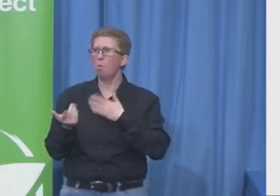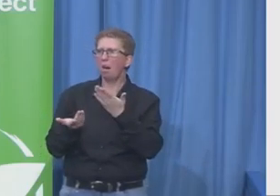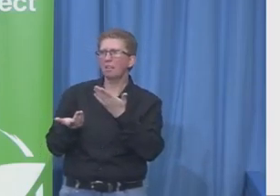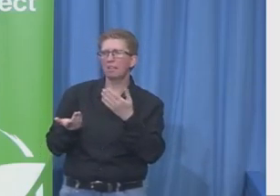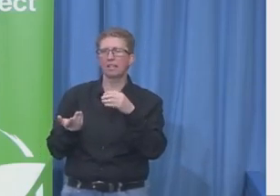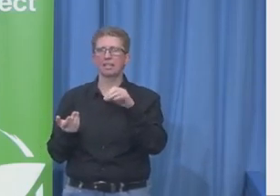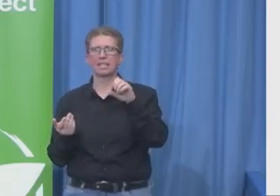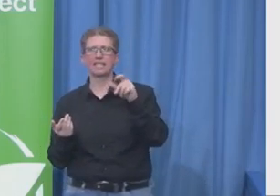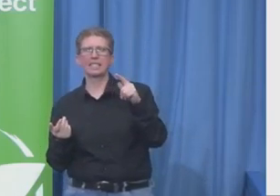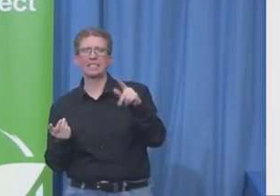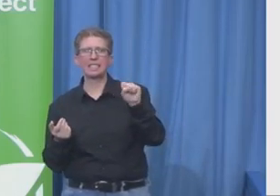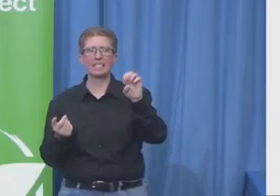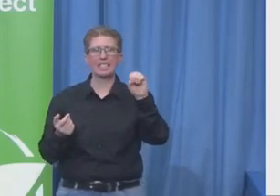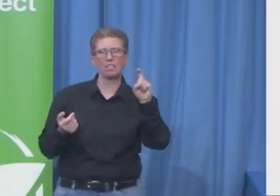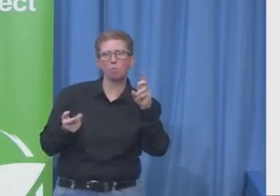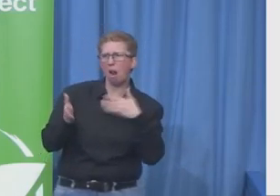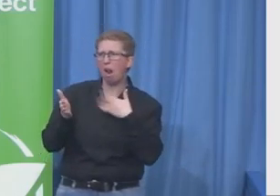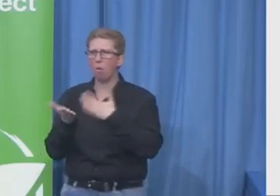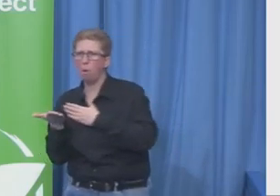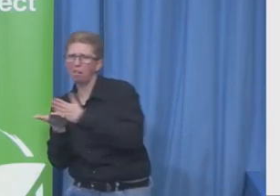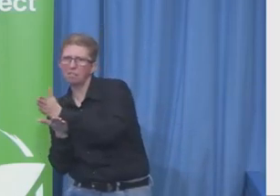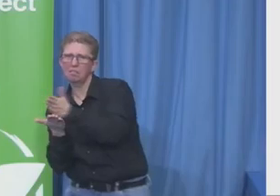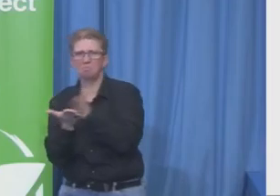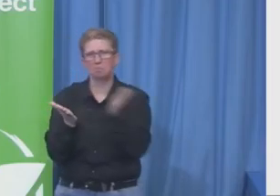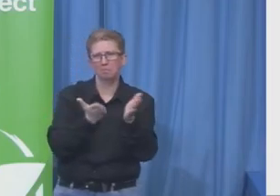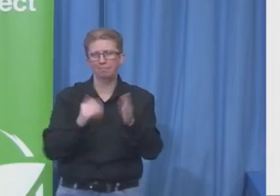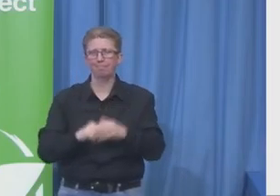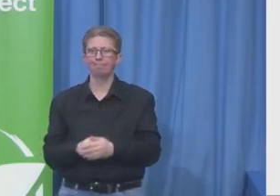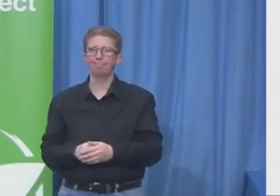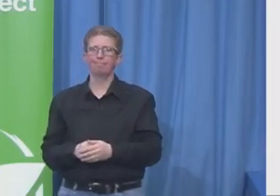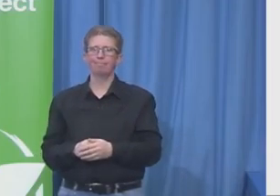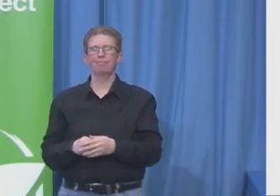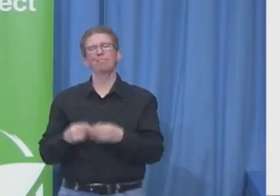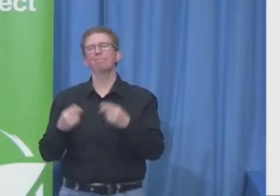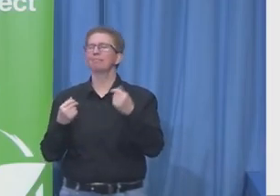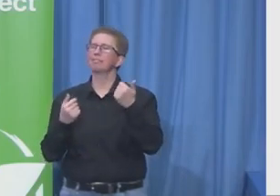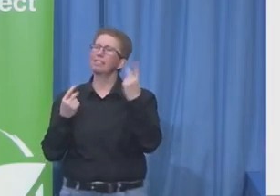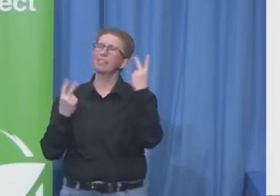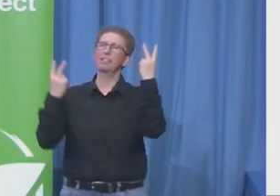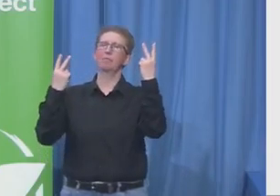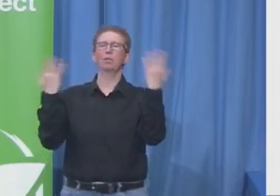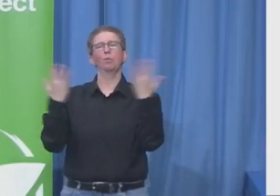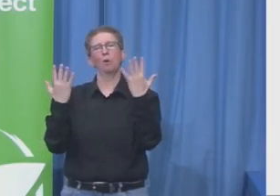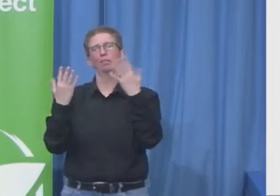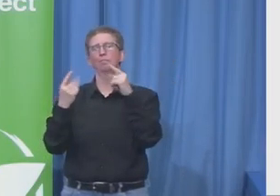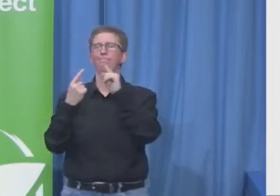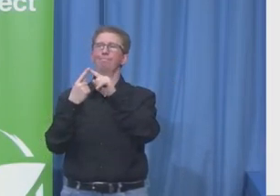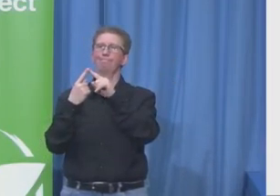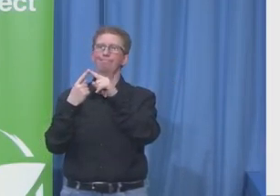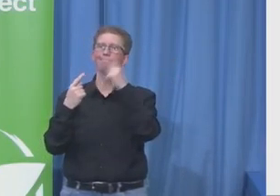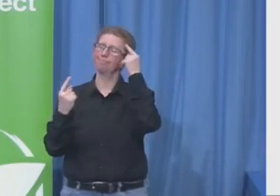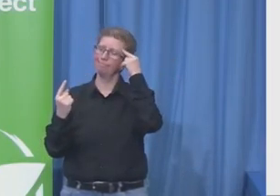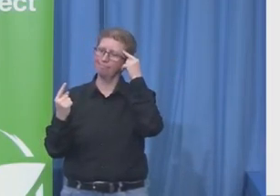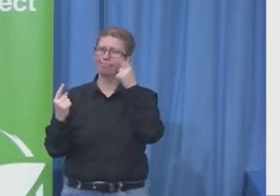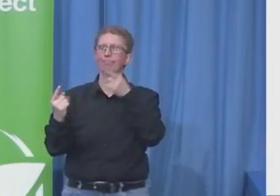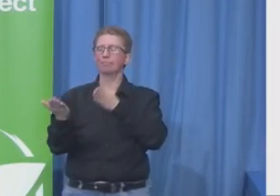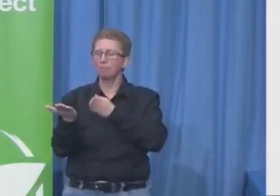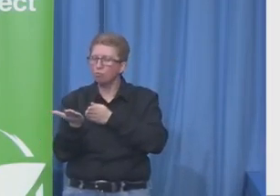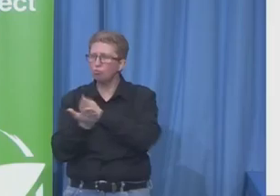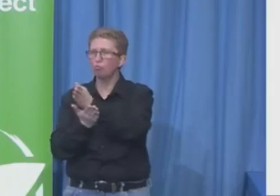so broadly a non-discrimination and inclusive approach. So when it comes to work around economic growth